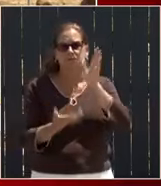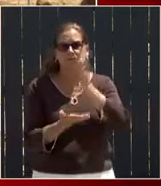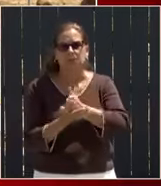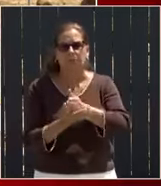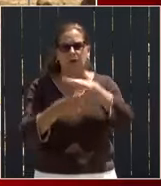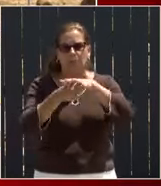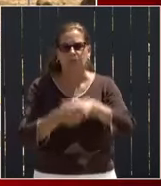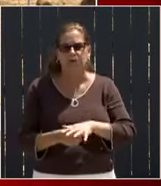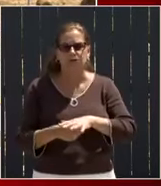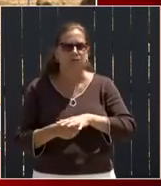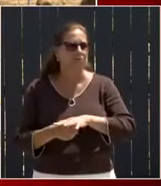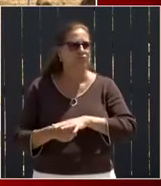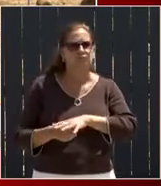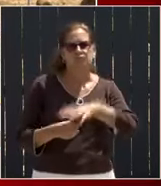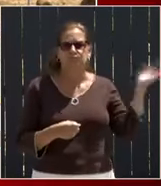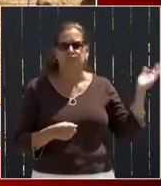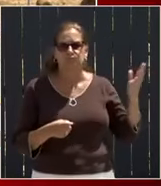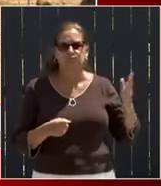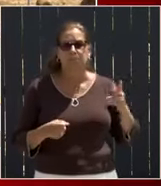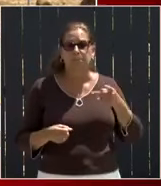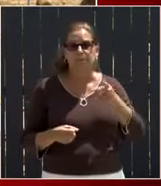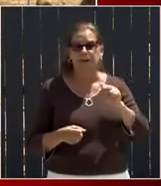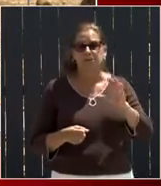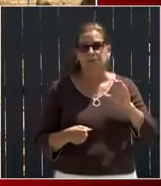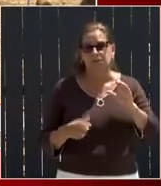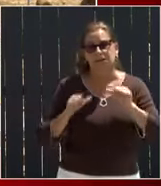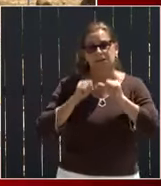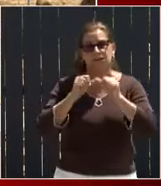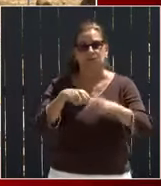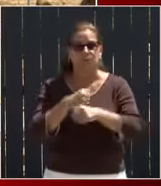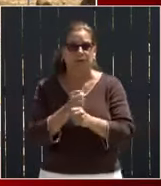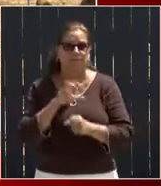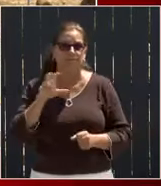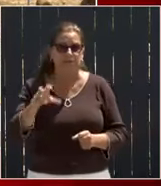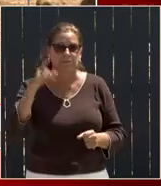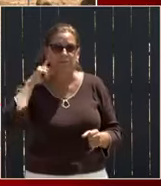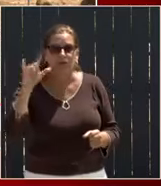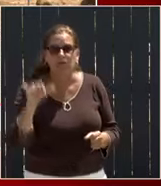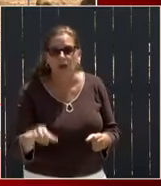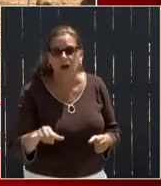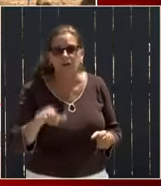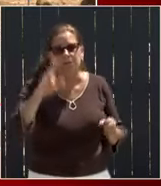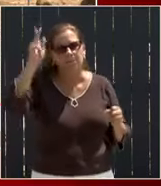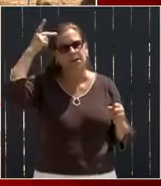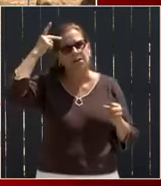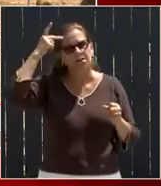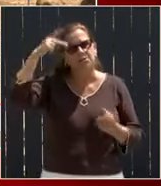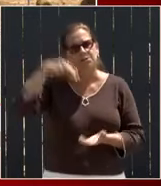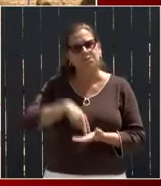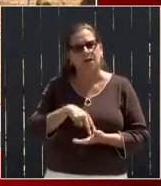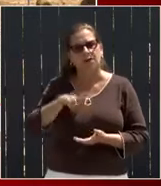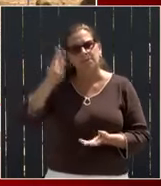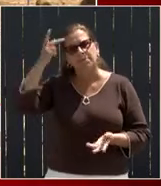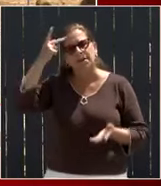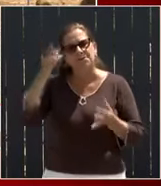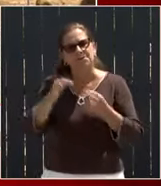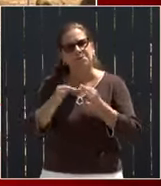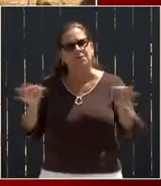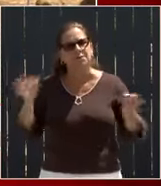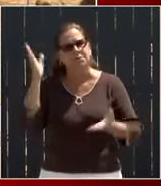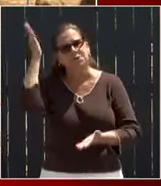At PNC, we intend to continue to make investments in these communities and make an impactful difference for the underserved. Thank you.